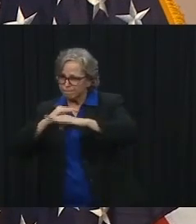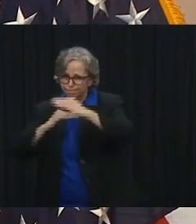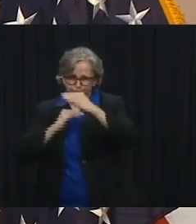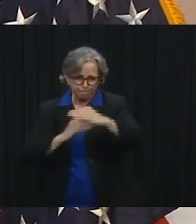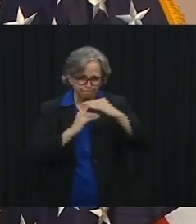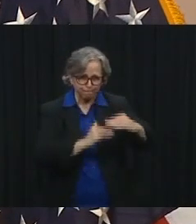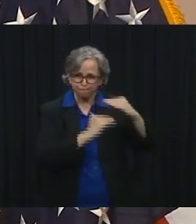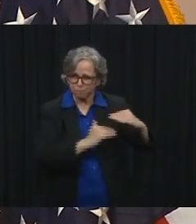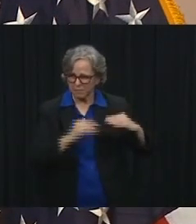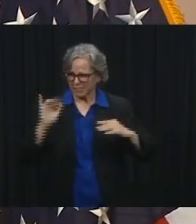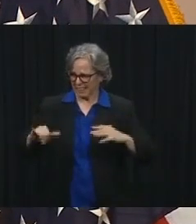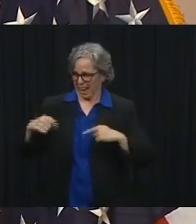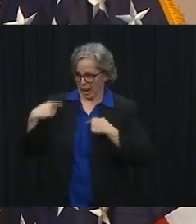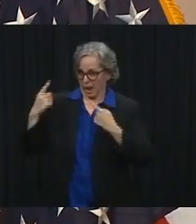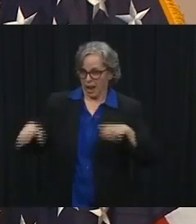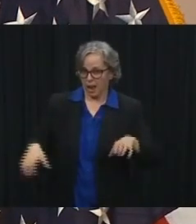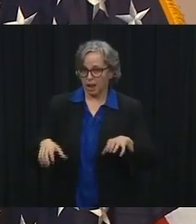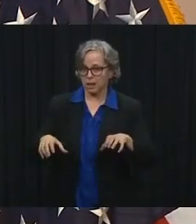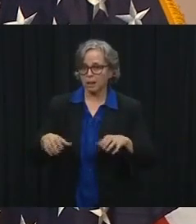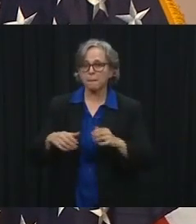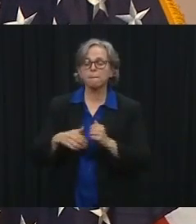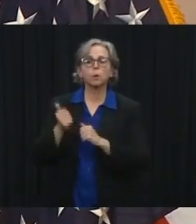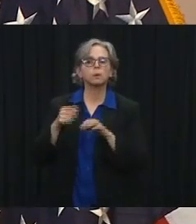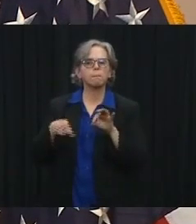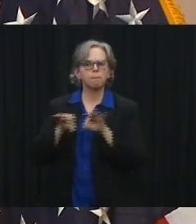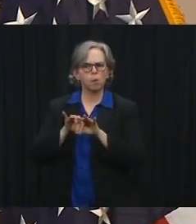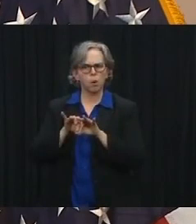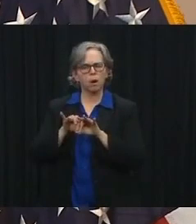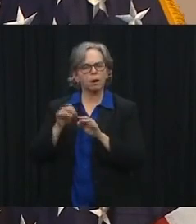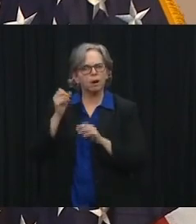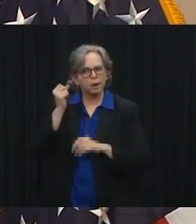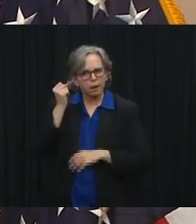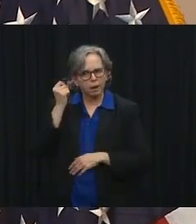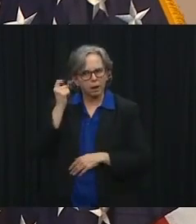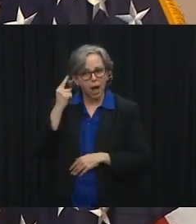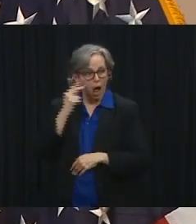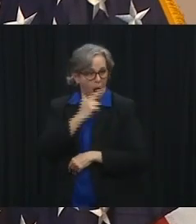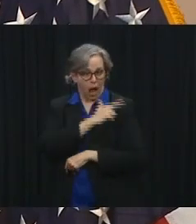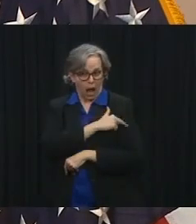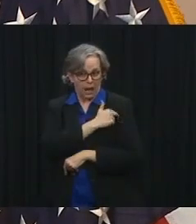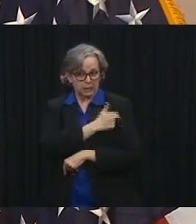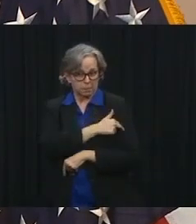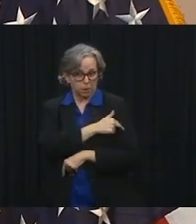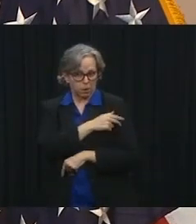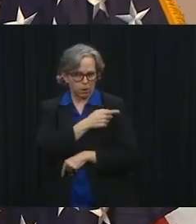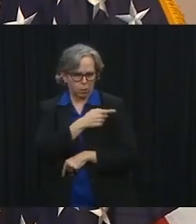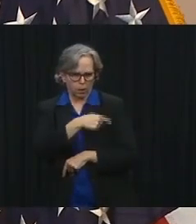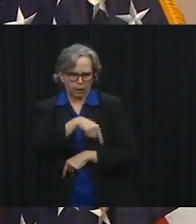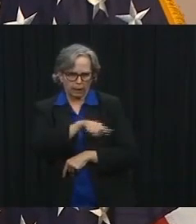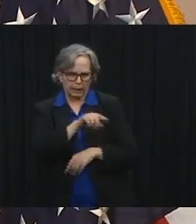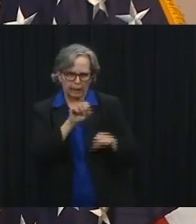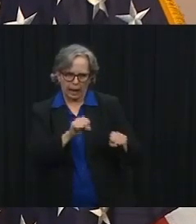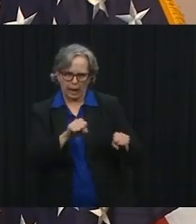start talking, next slide, about our hospital capability. Next, please.